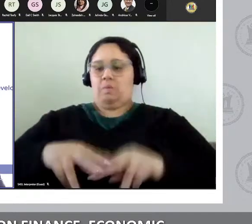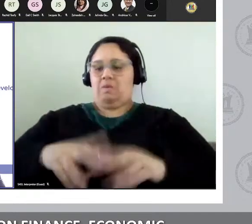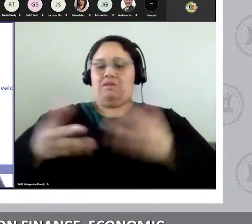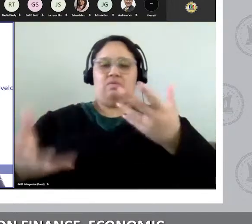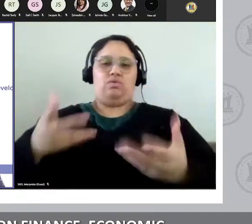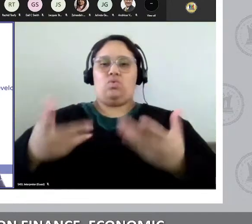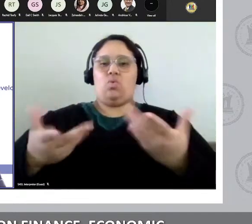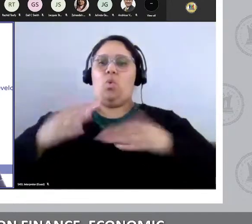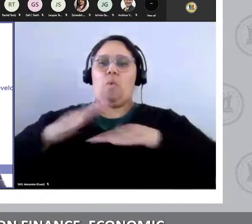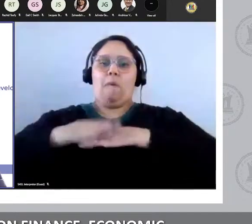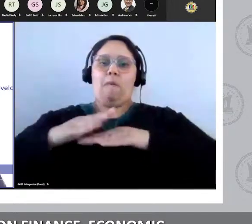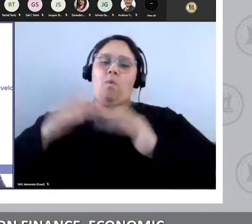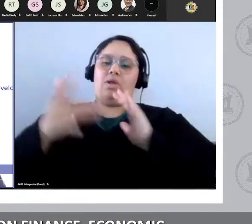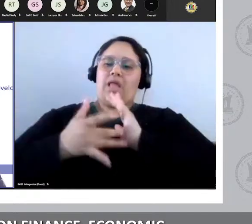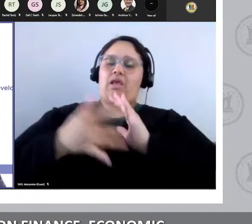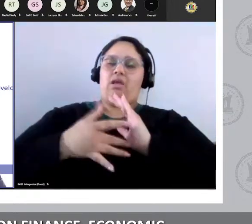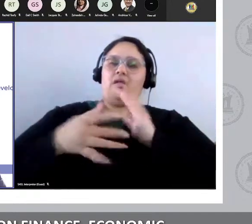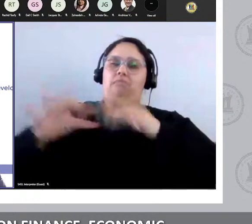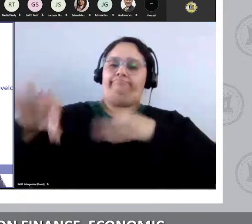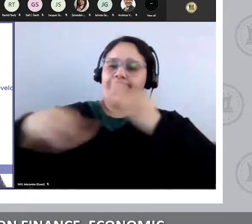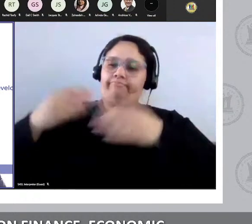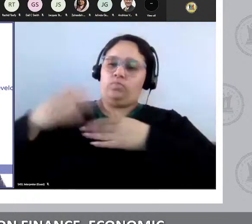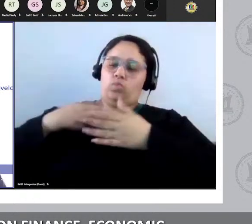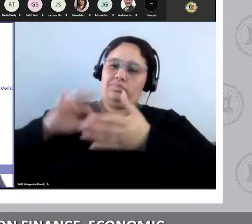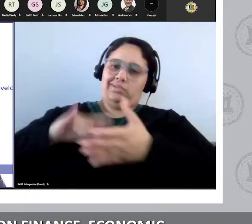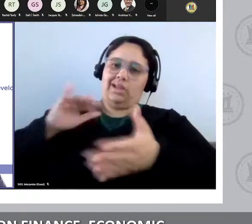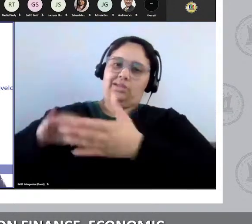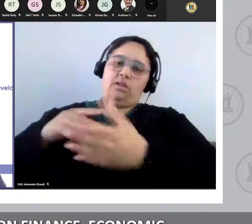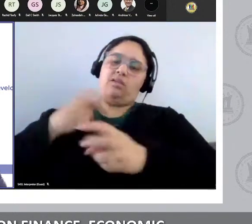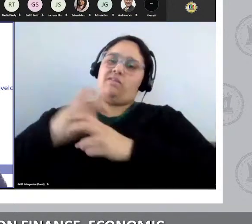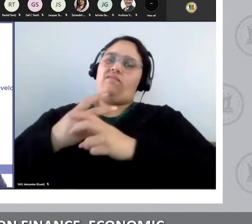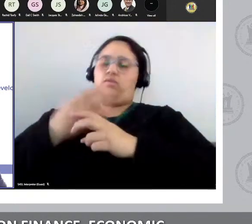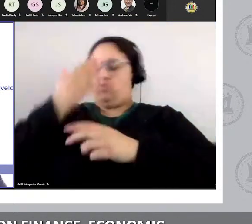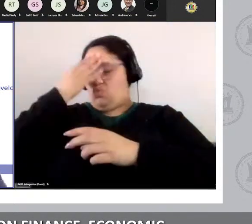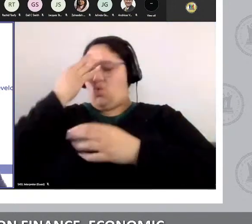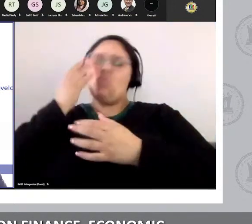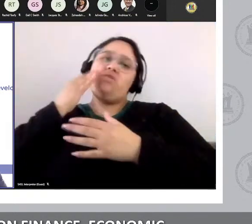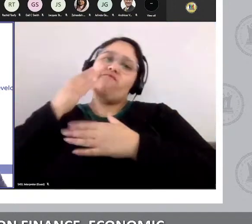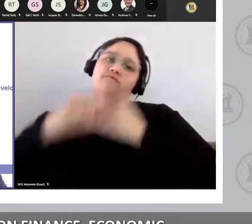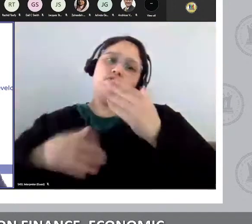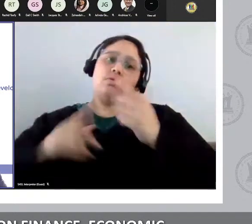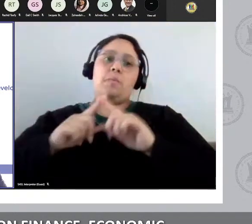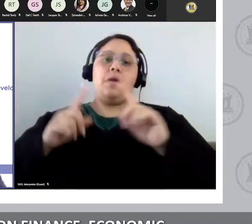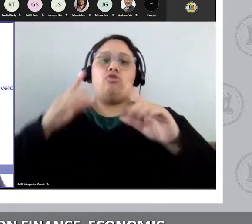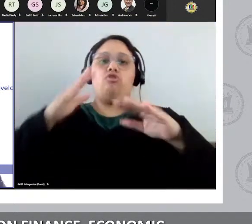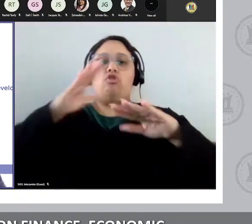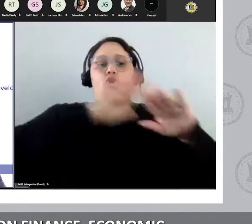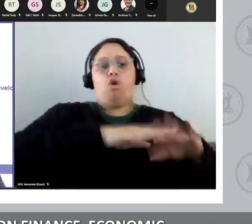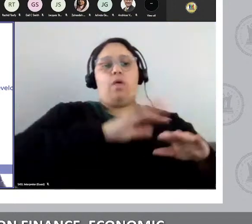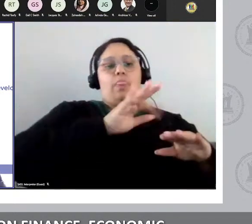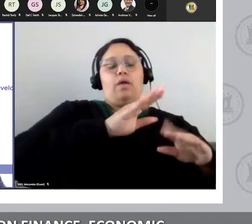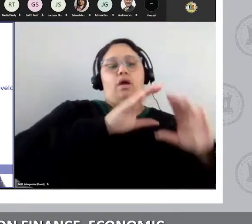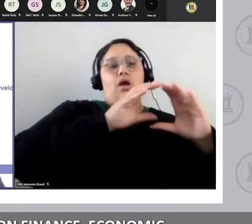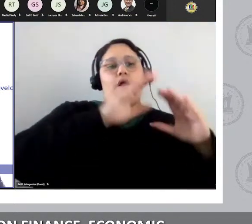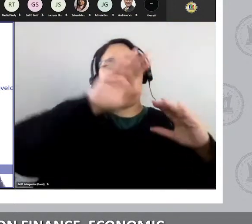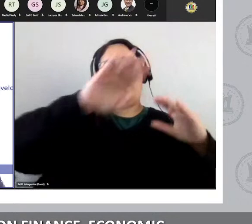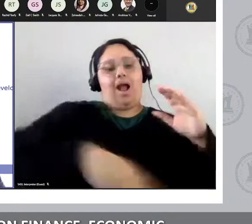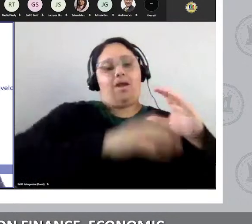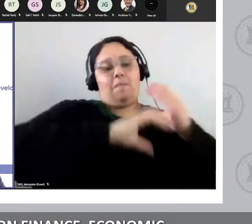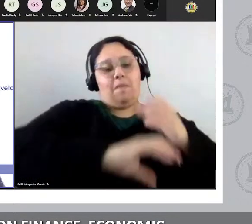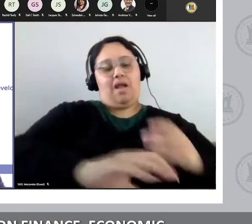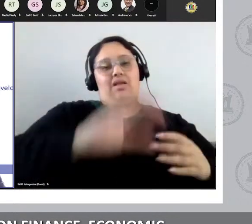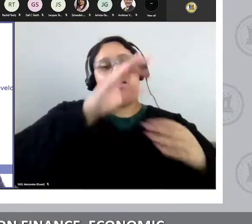through a lot more technical detailed studies, that's hard to determine. What I can say on the bunker fuels one, which is a really large